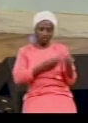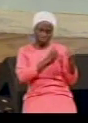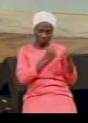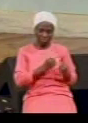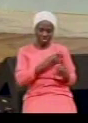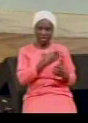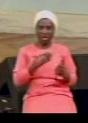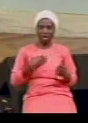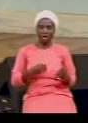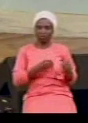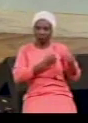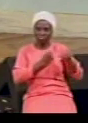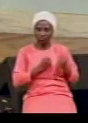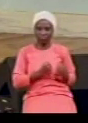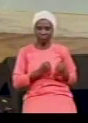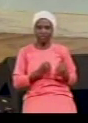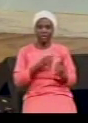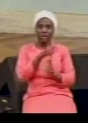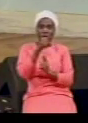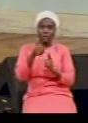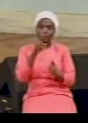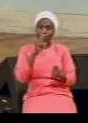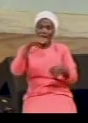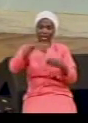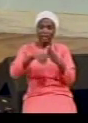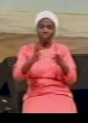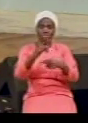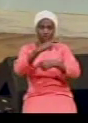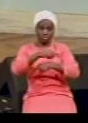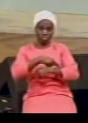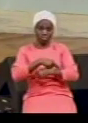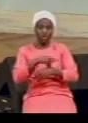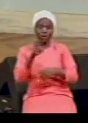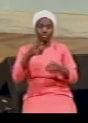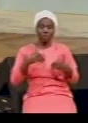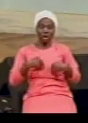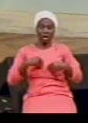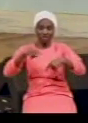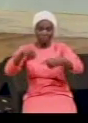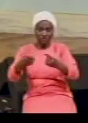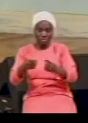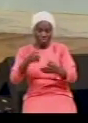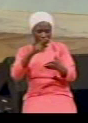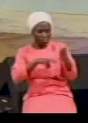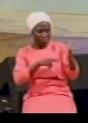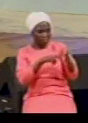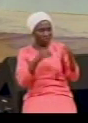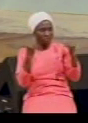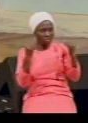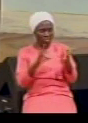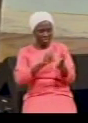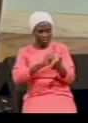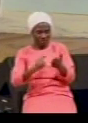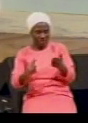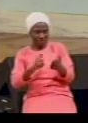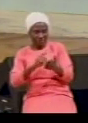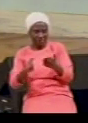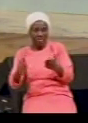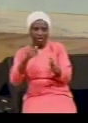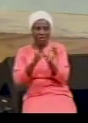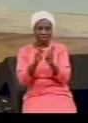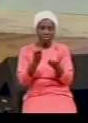home inside your chamber, you have gone over the pages of scripture. You have meditated